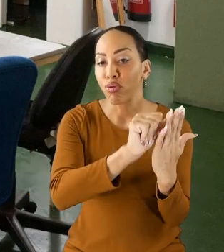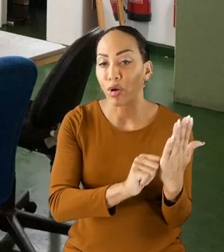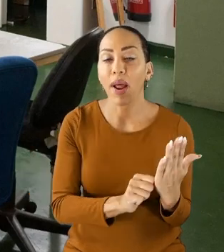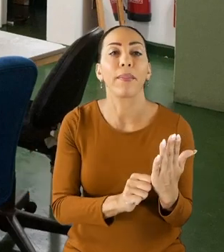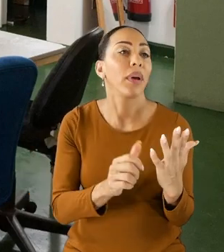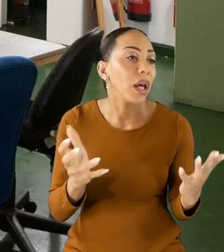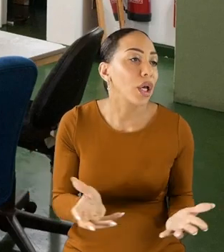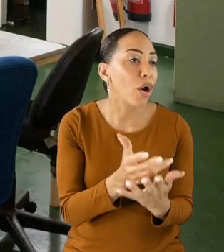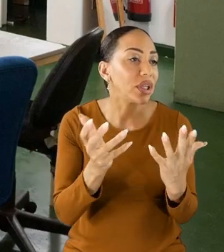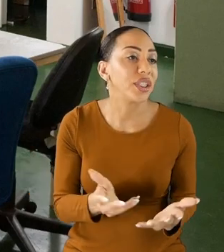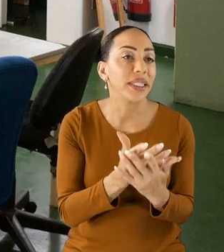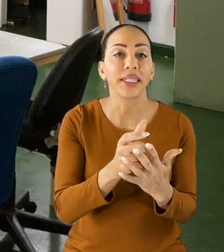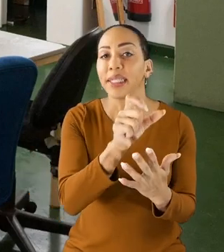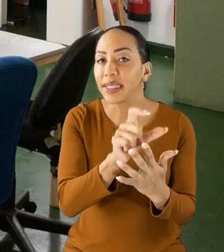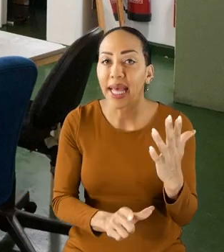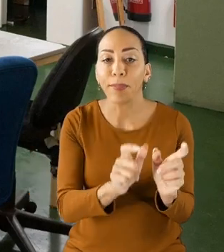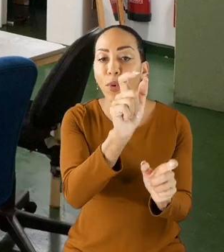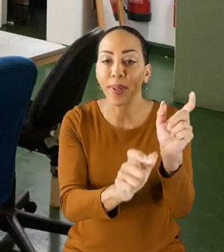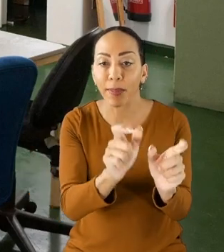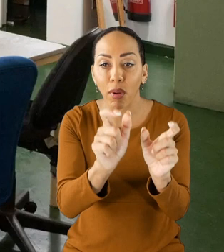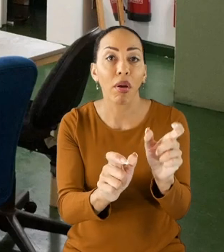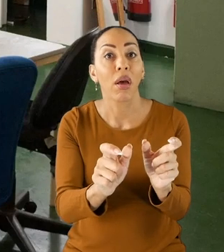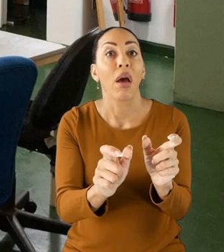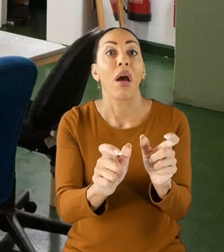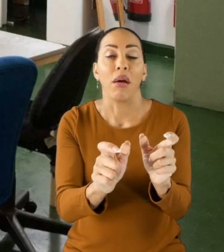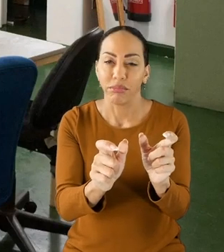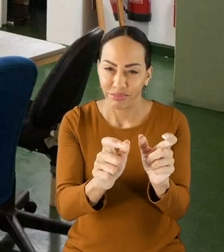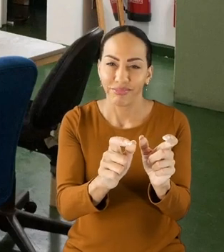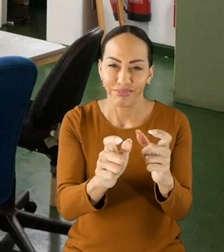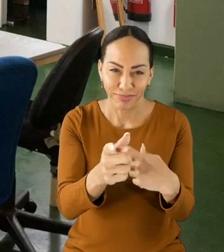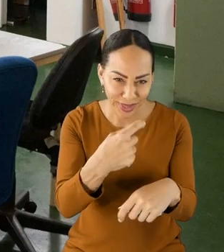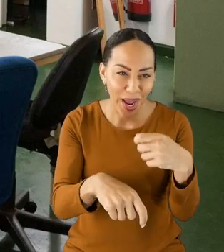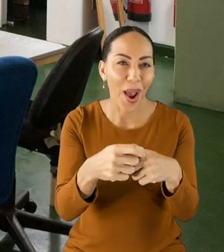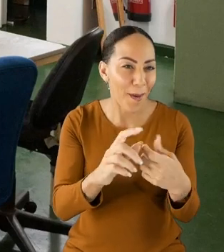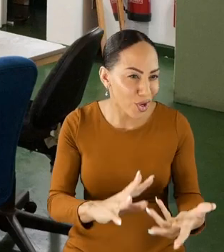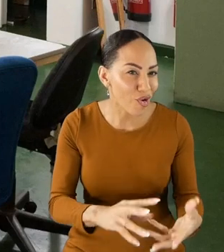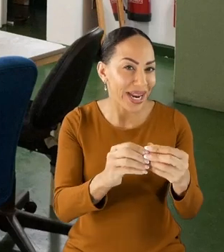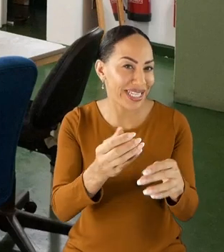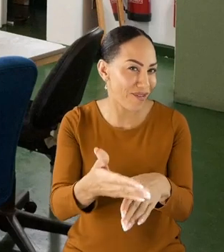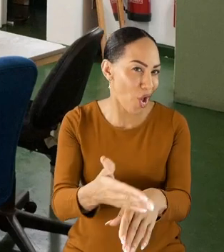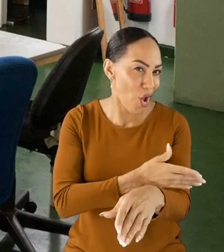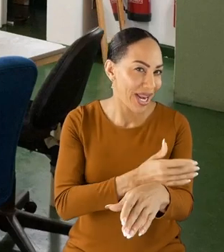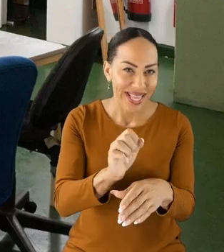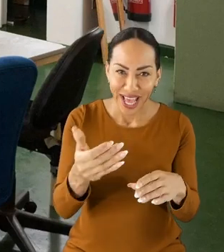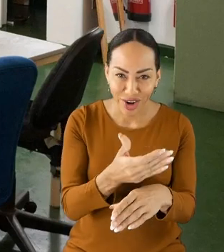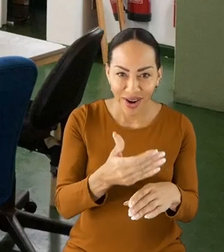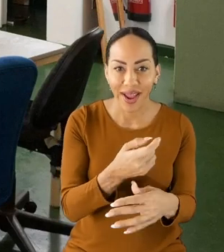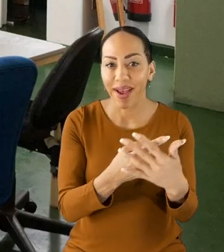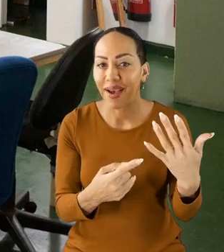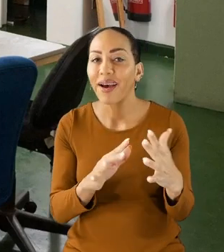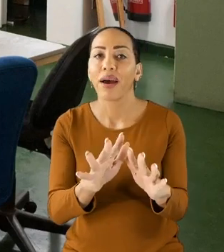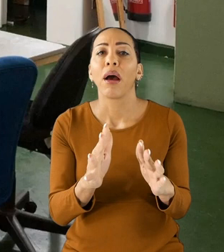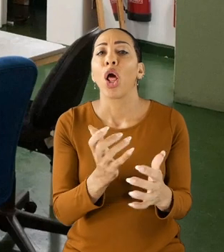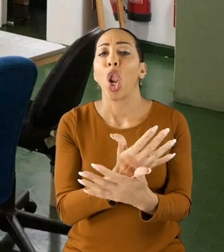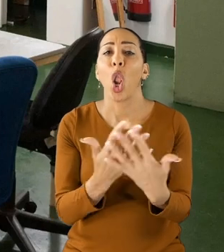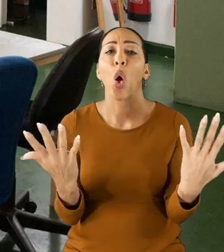includes, it really engages disabled people in the idea of becoming a creative right from the very early stages. A lot